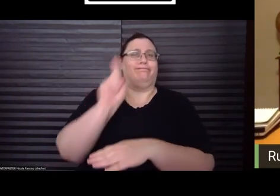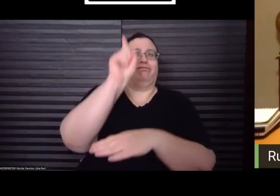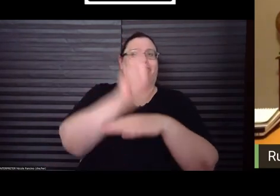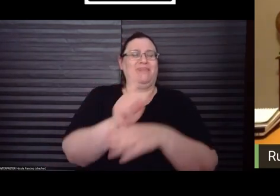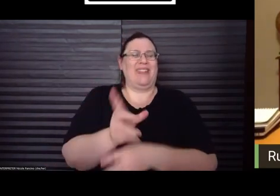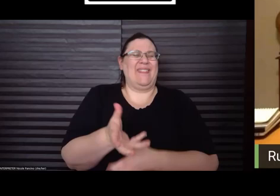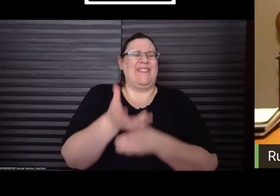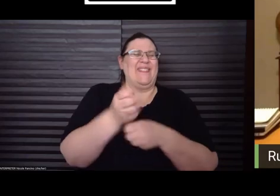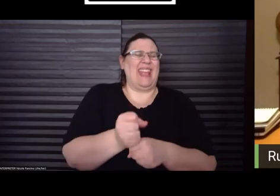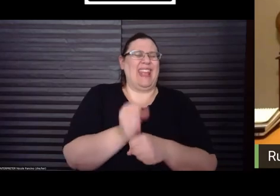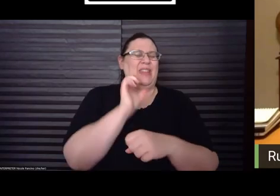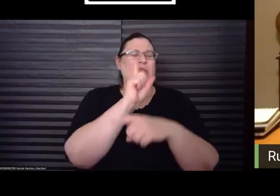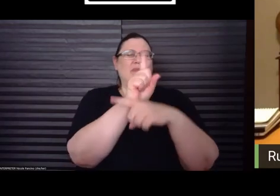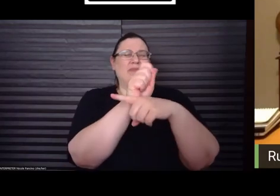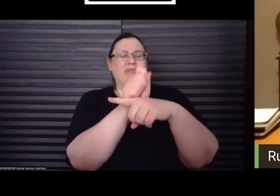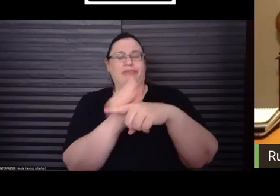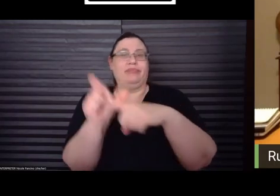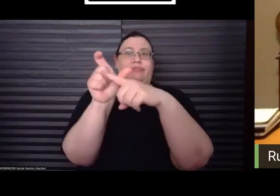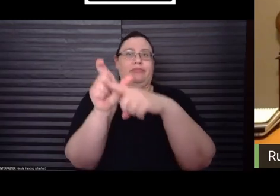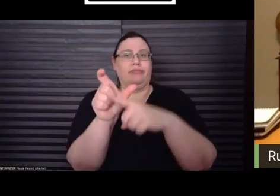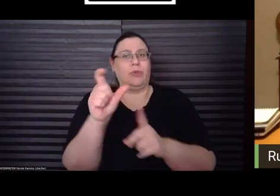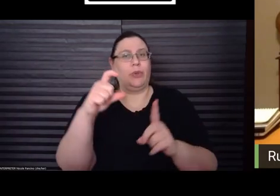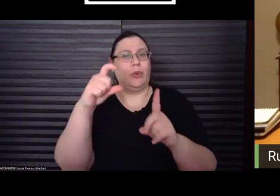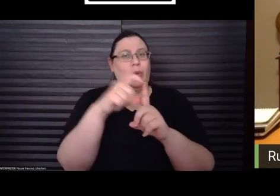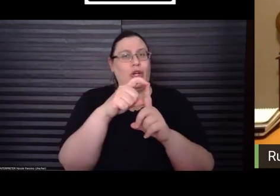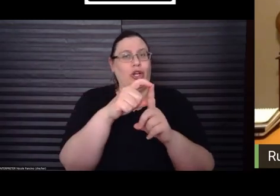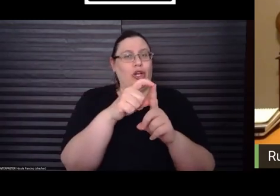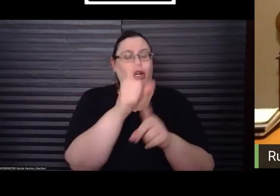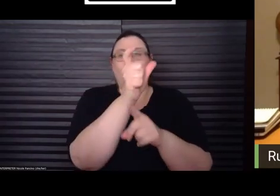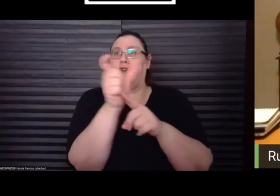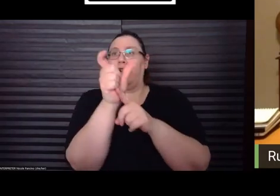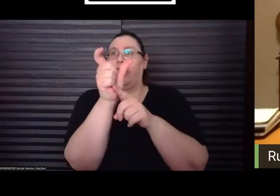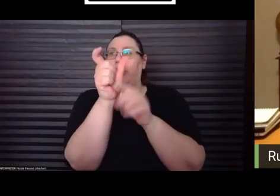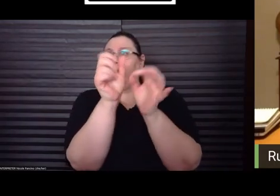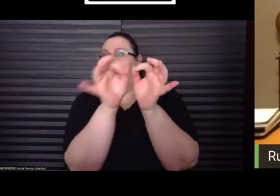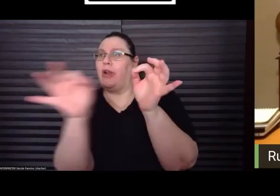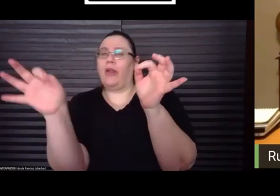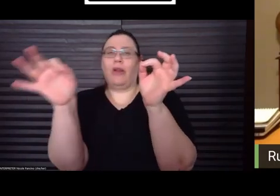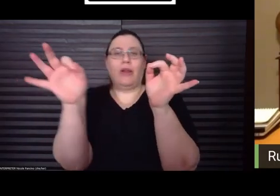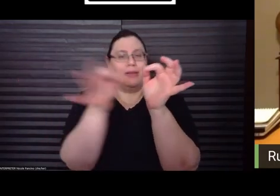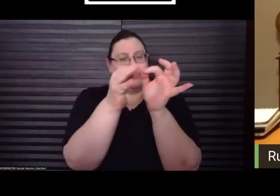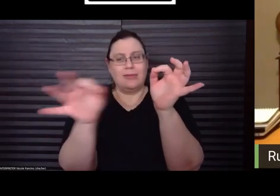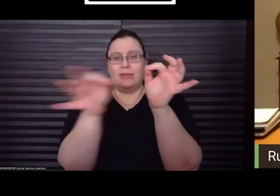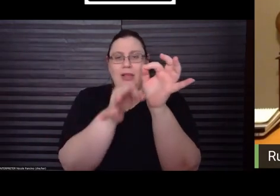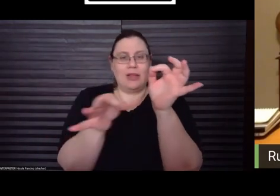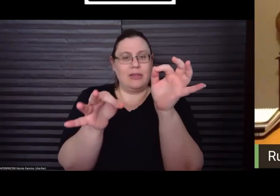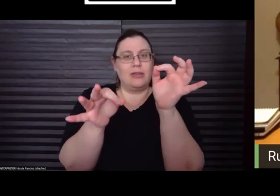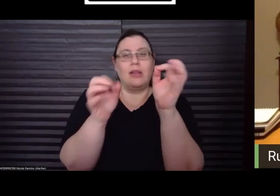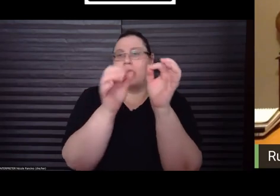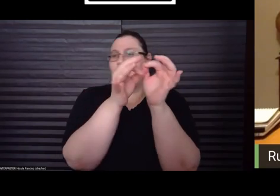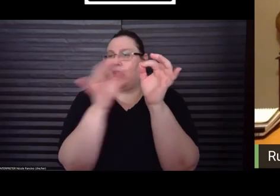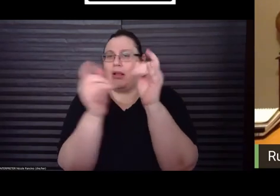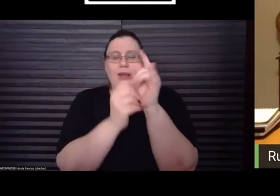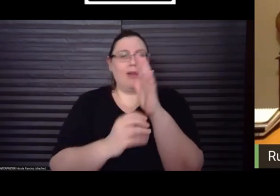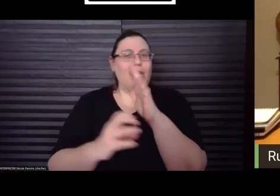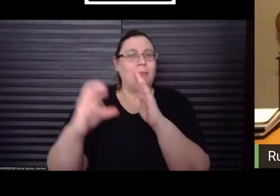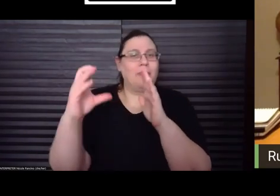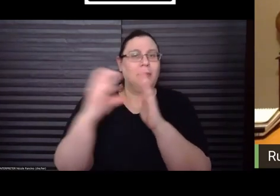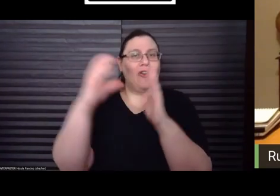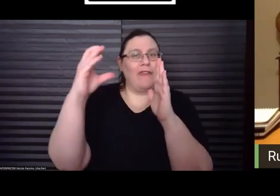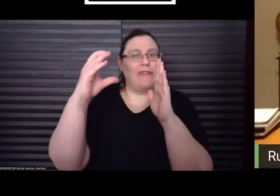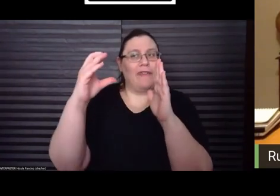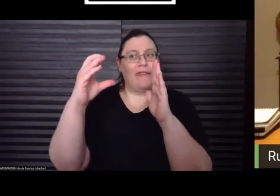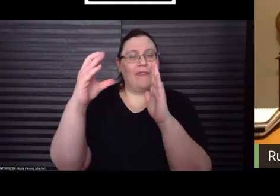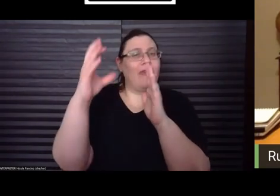of faith from which a word takes heart and follows, drawing a sentence into its wake. From there, a paragraph